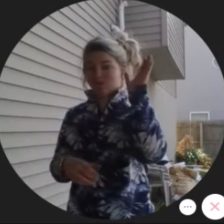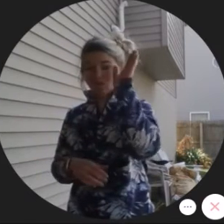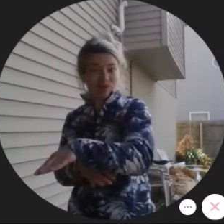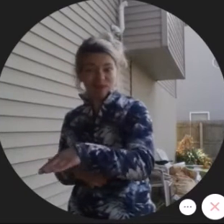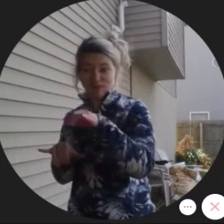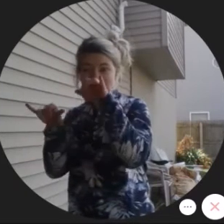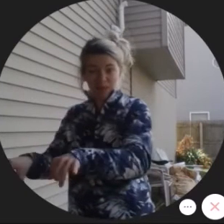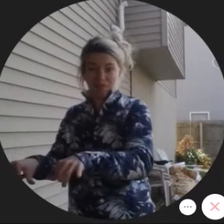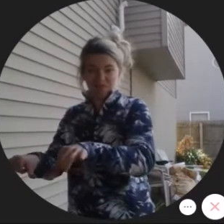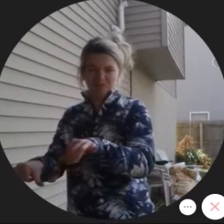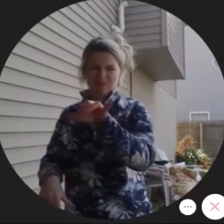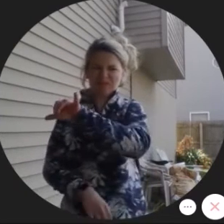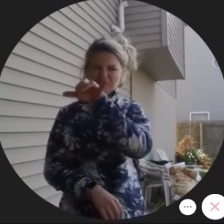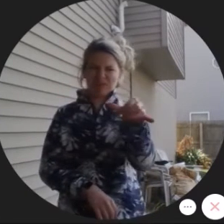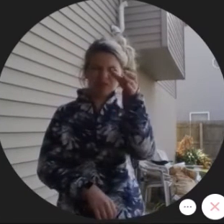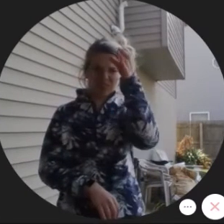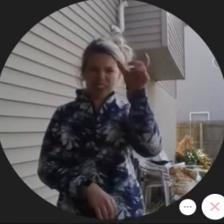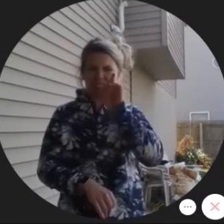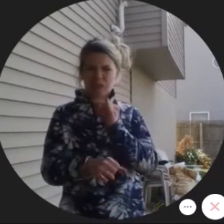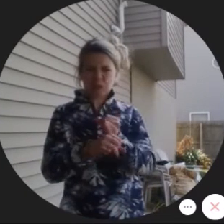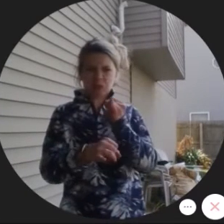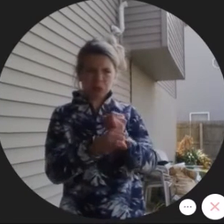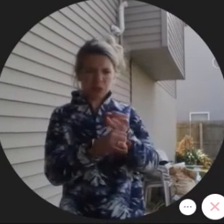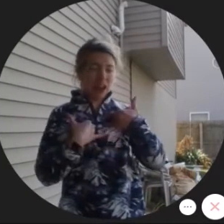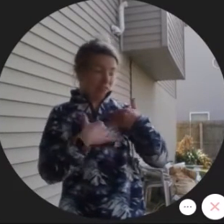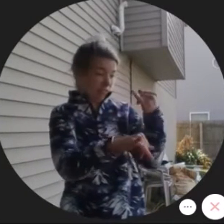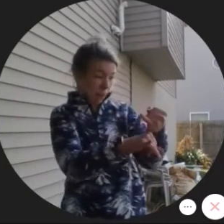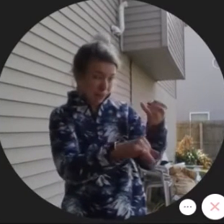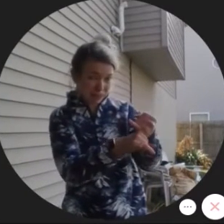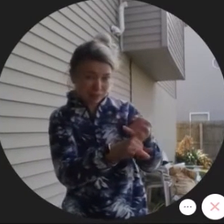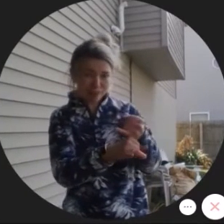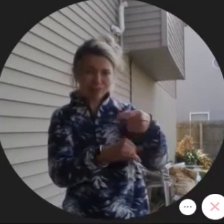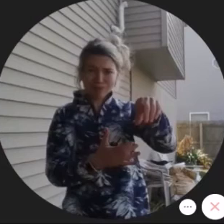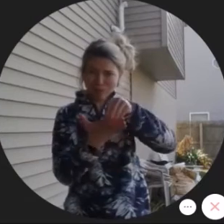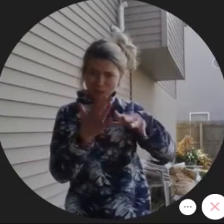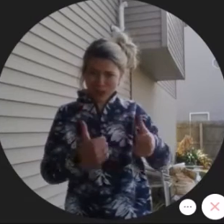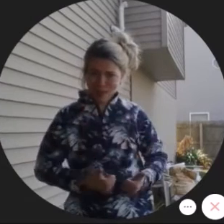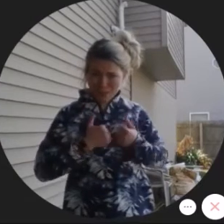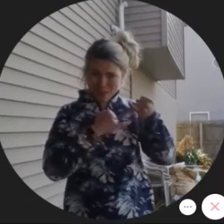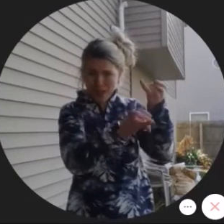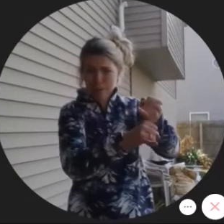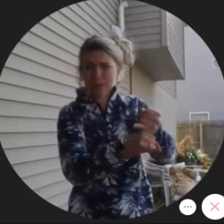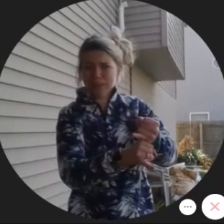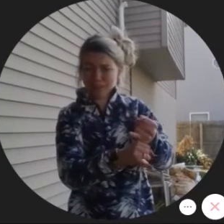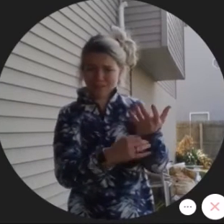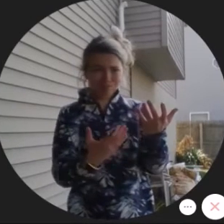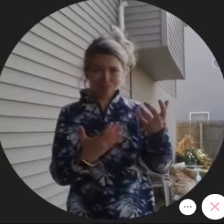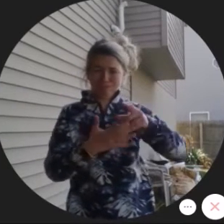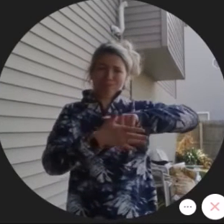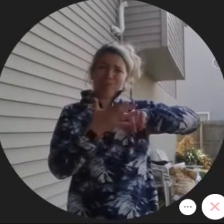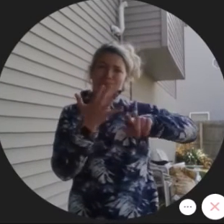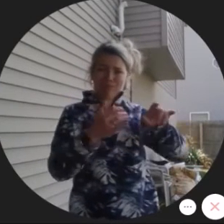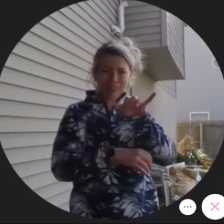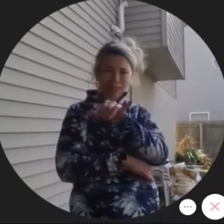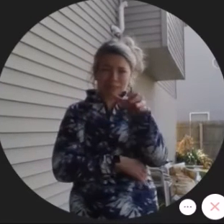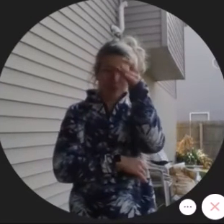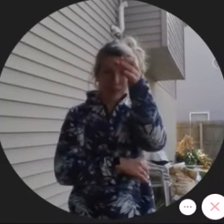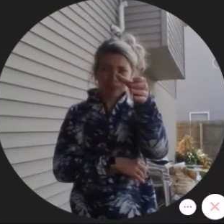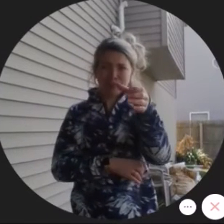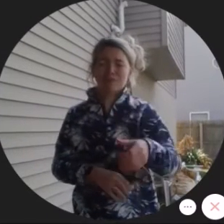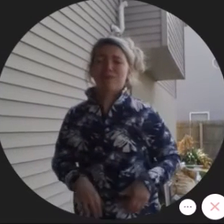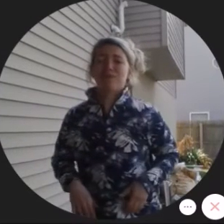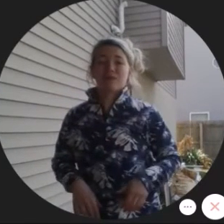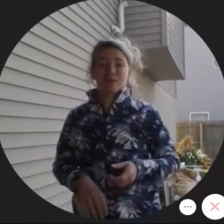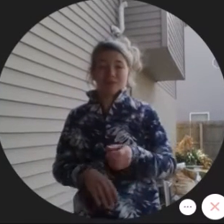campus. All the way you stay on campus. It's the same concept as a deaf school. Because Harry Potter, also,